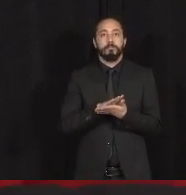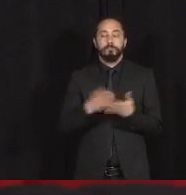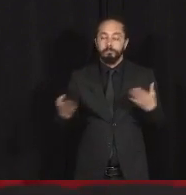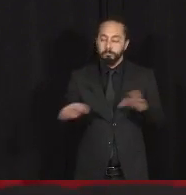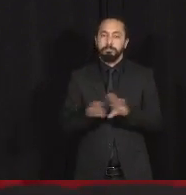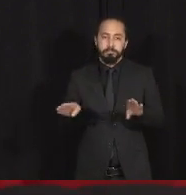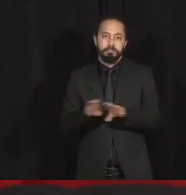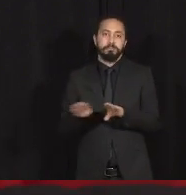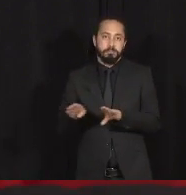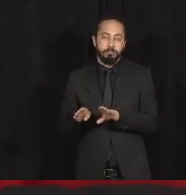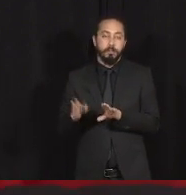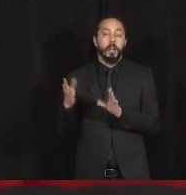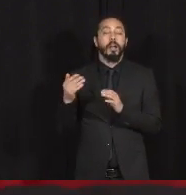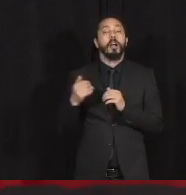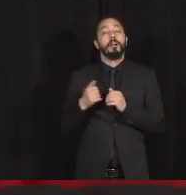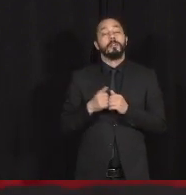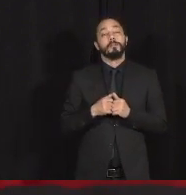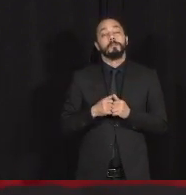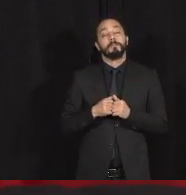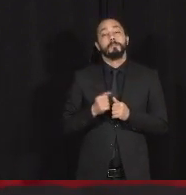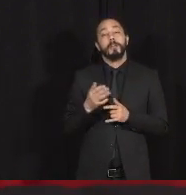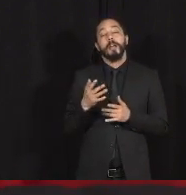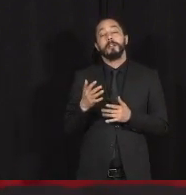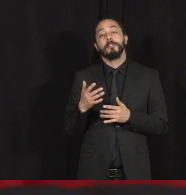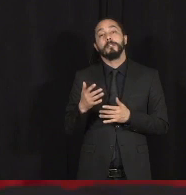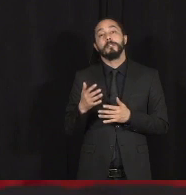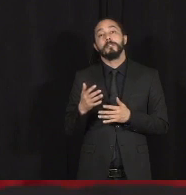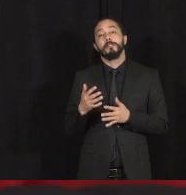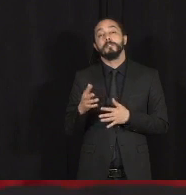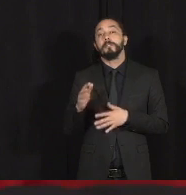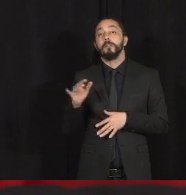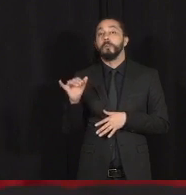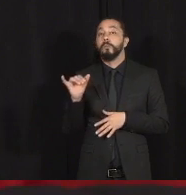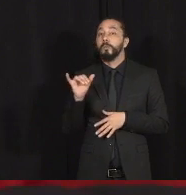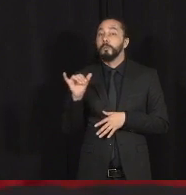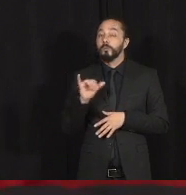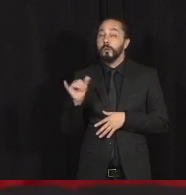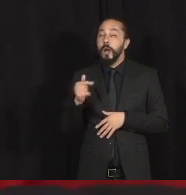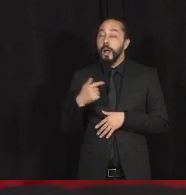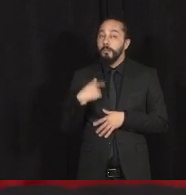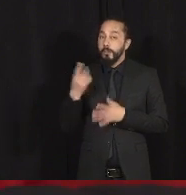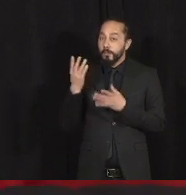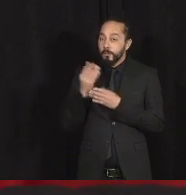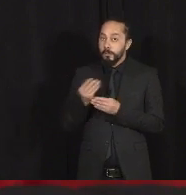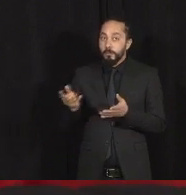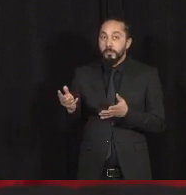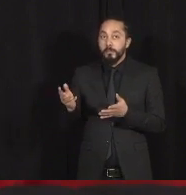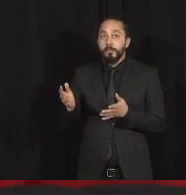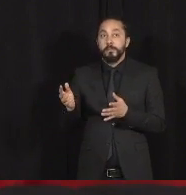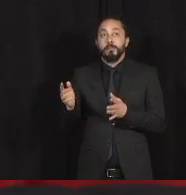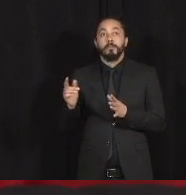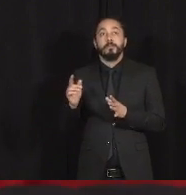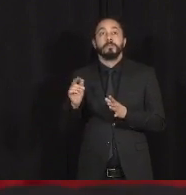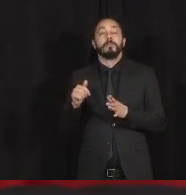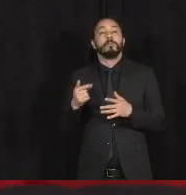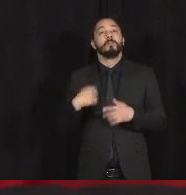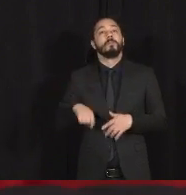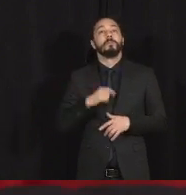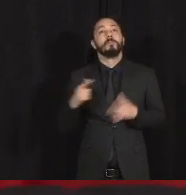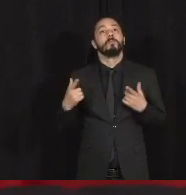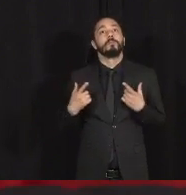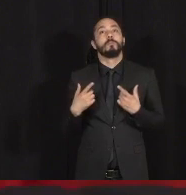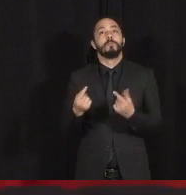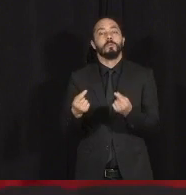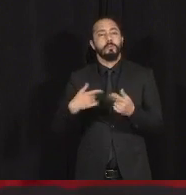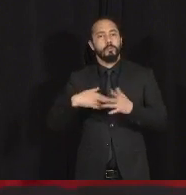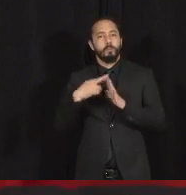that, I have articulated all of the various measures that have been taken. These have